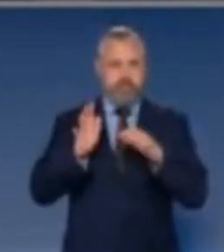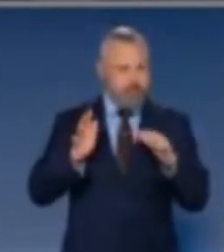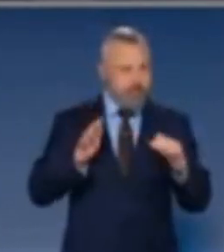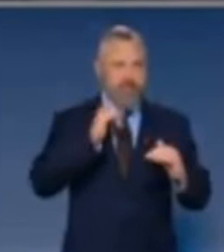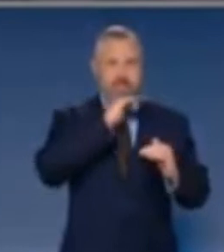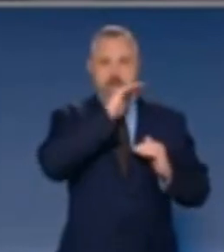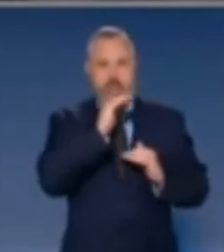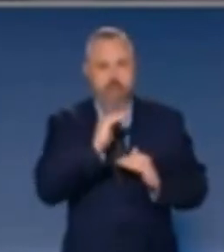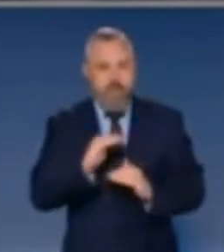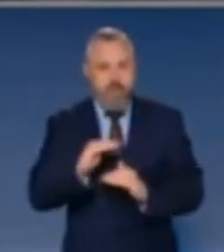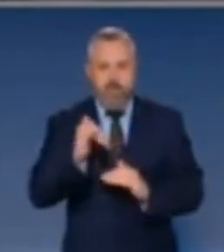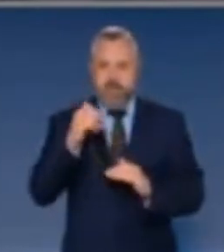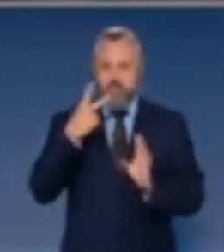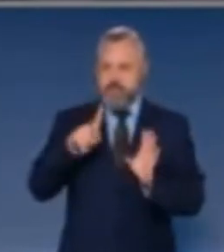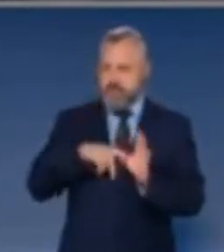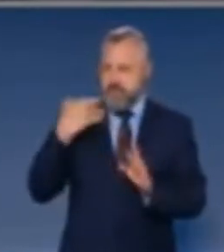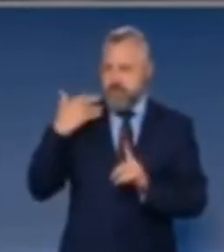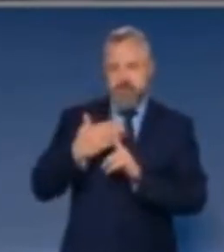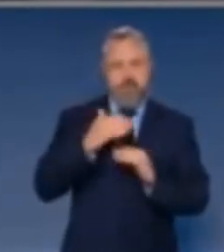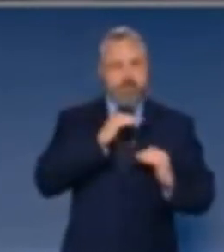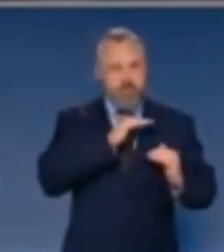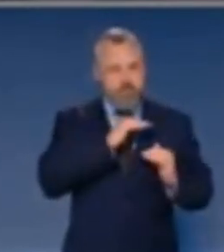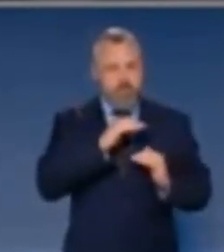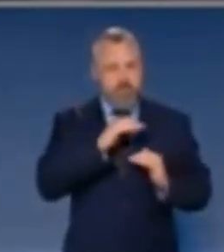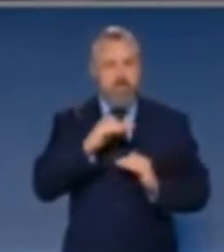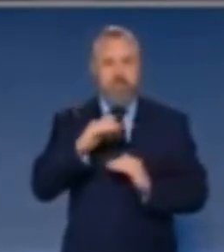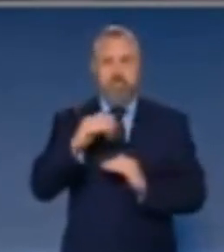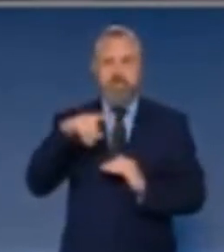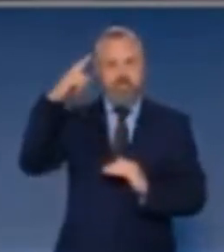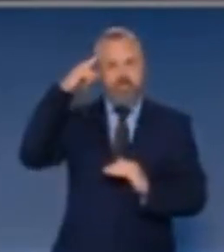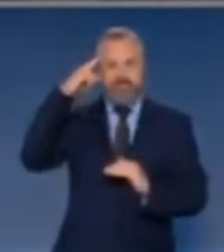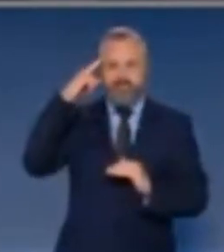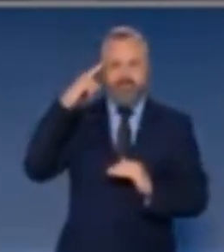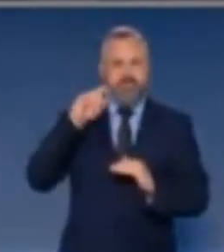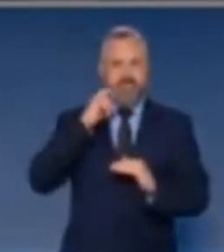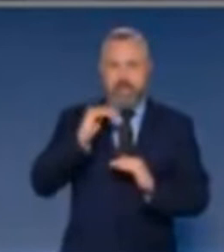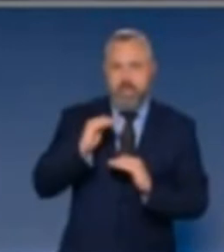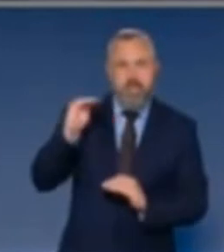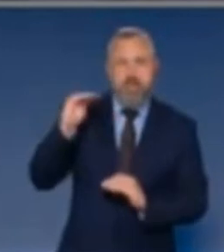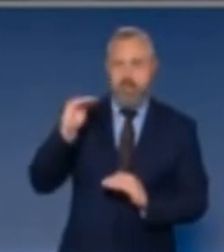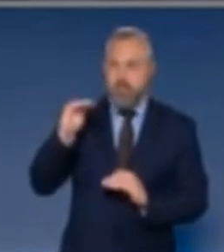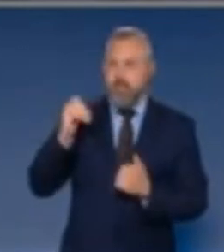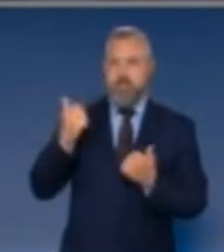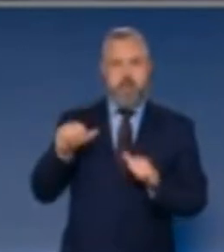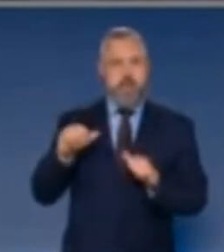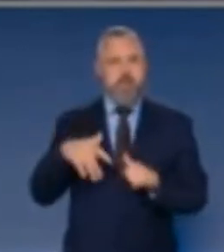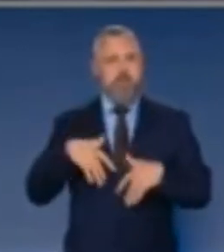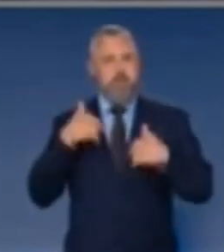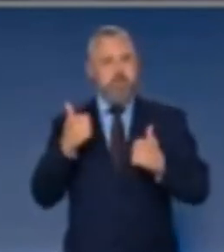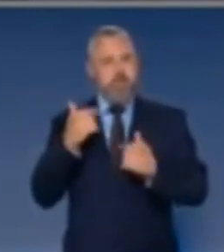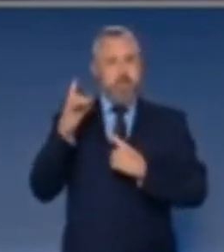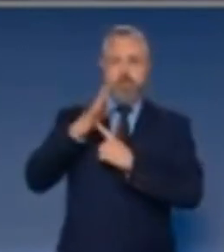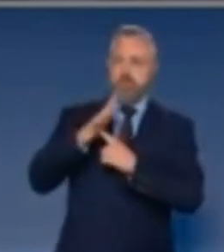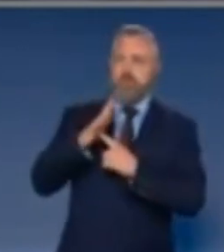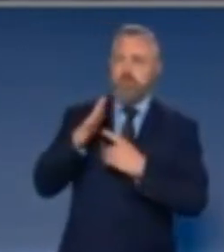20 years, and of course the premium that people are placing on their own health, may well have come together to provide those